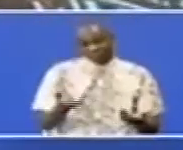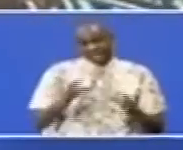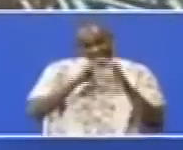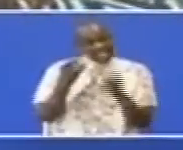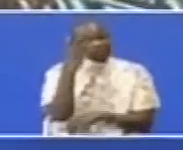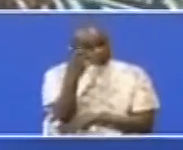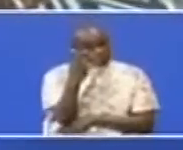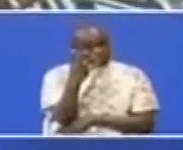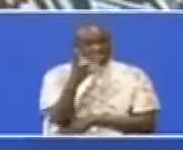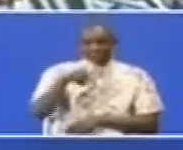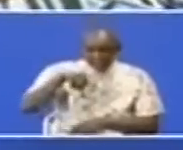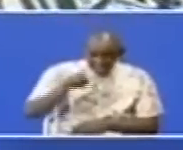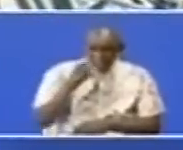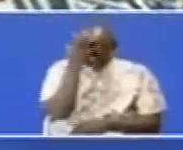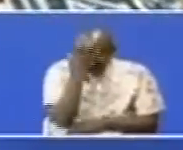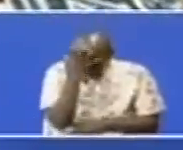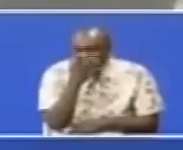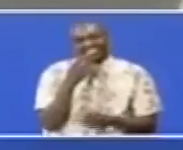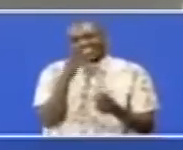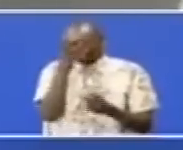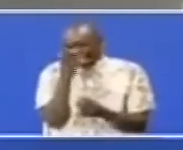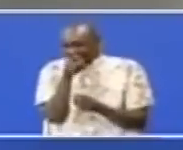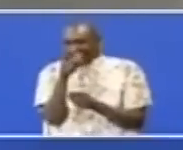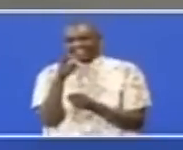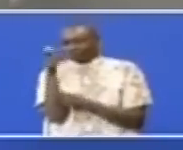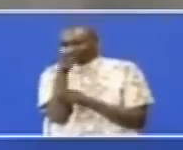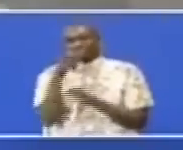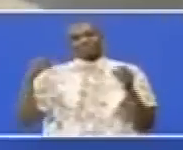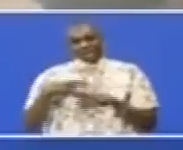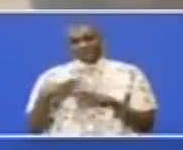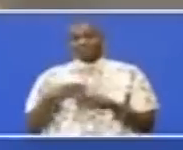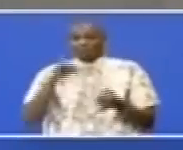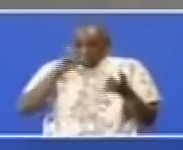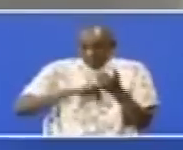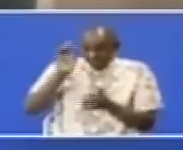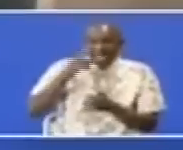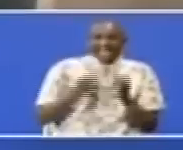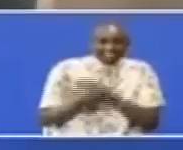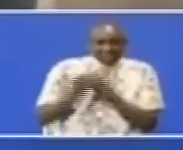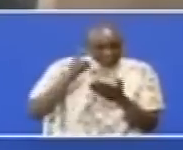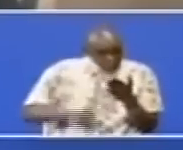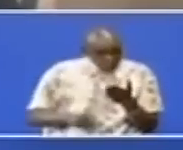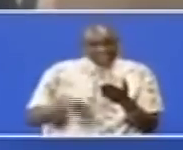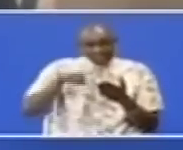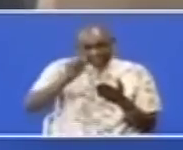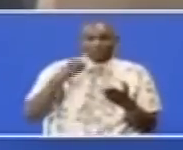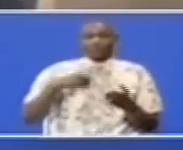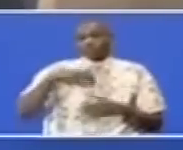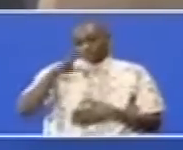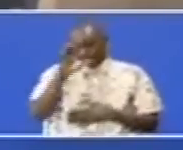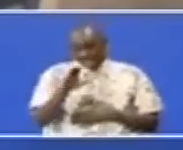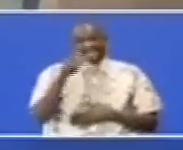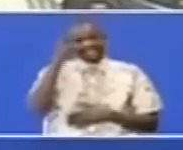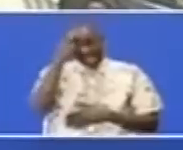a class 4 pupil, who was too shy for the camera, inspired him. His wife, Jennifer Tieno, he tells us, lives with a 5-year-old daughter